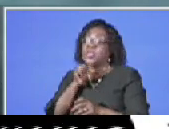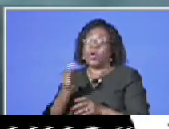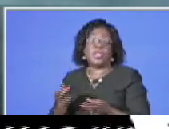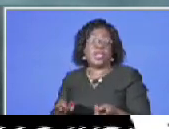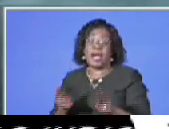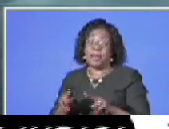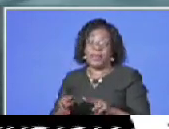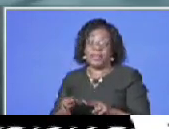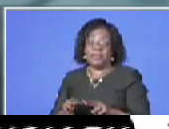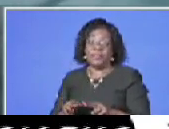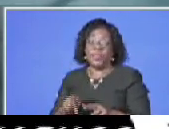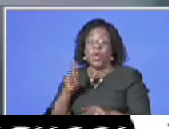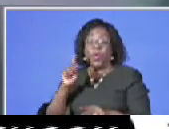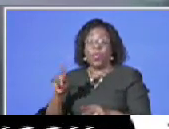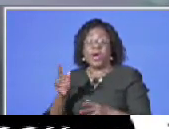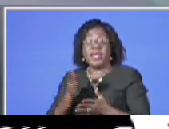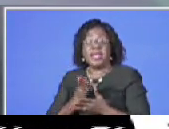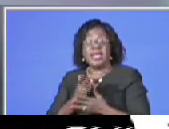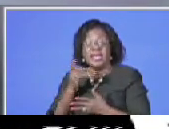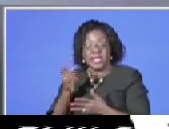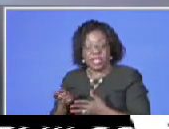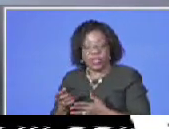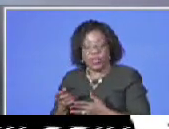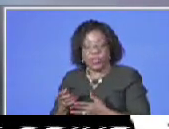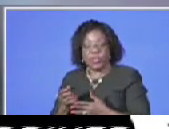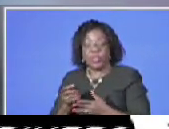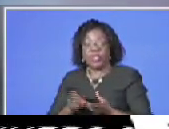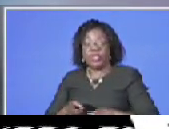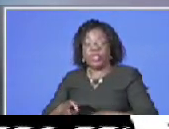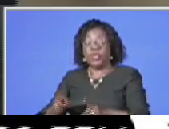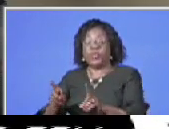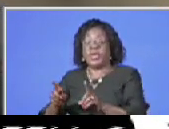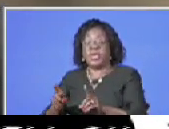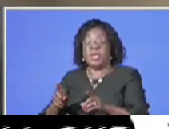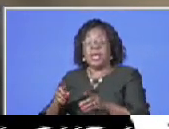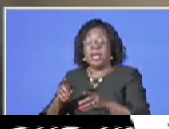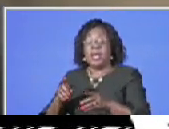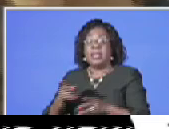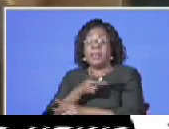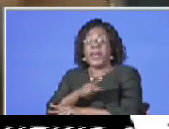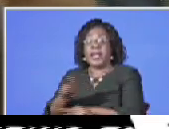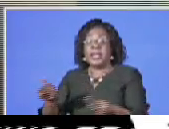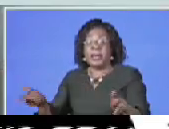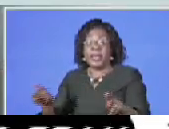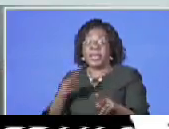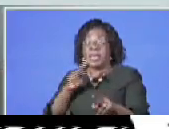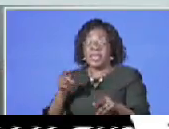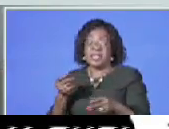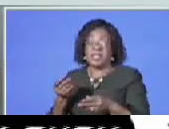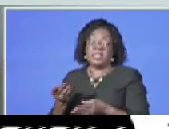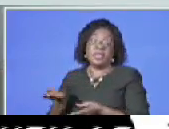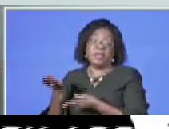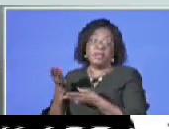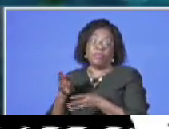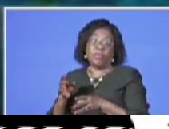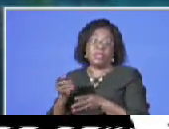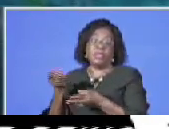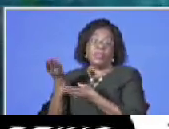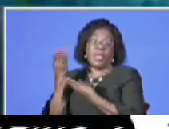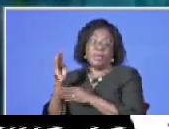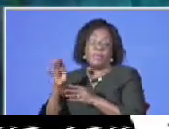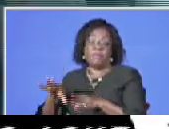see, one issue, he says, that's been uncovered in the pandemic is the precarious nature Bahamians find themselves in